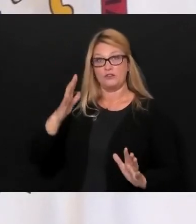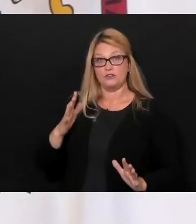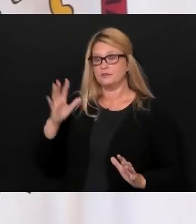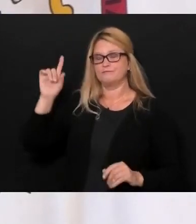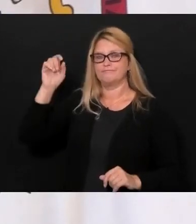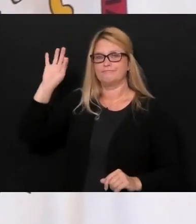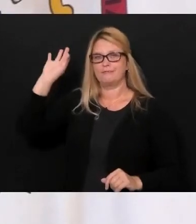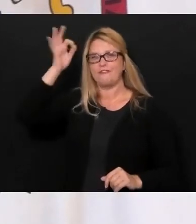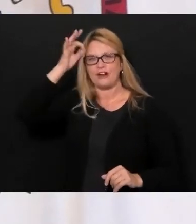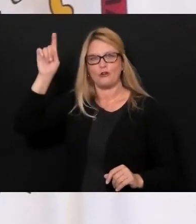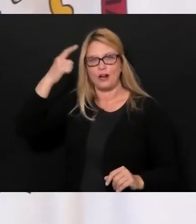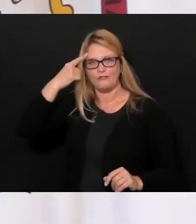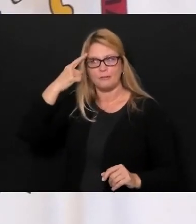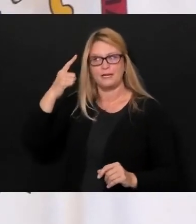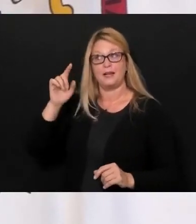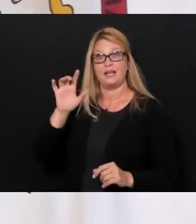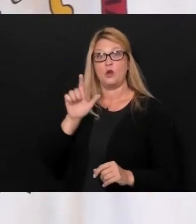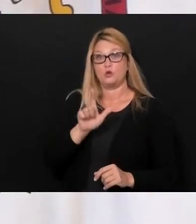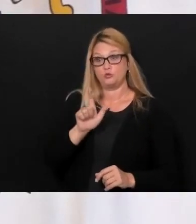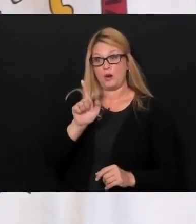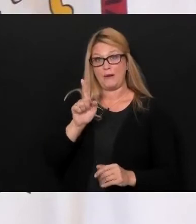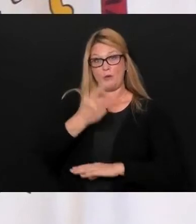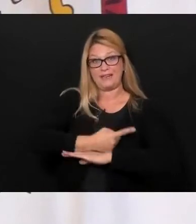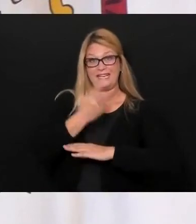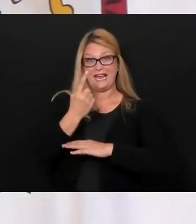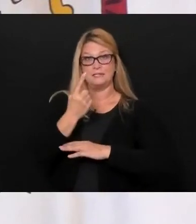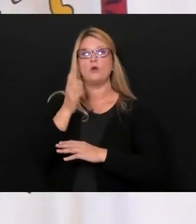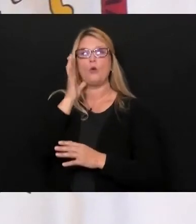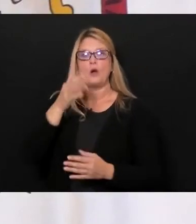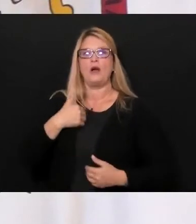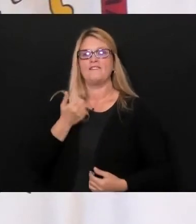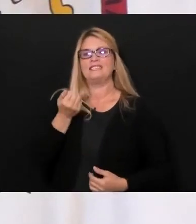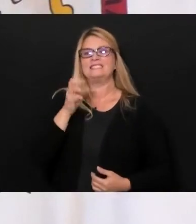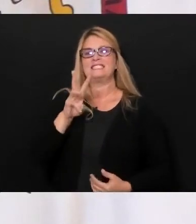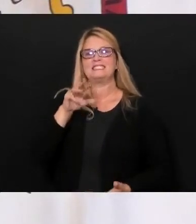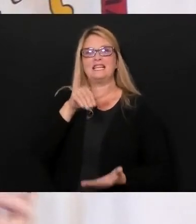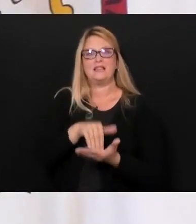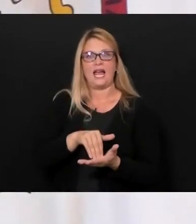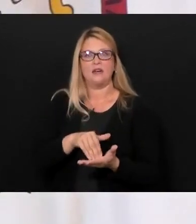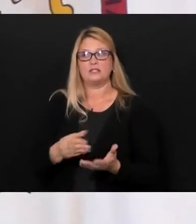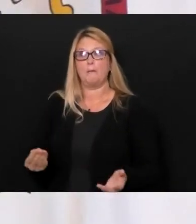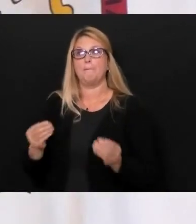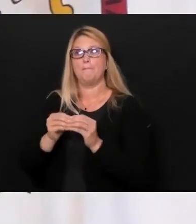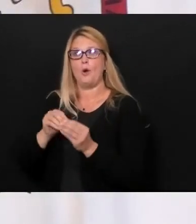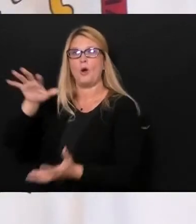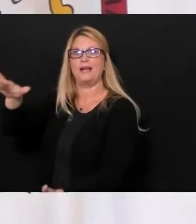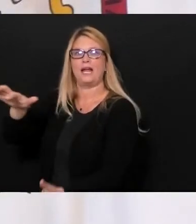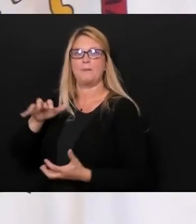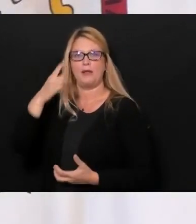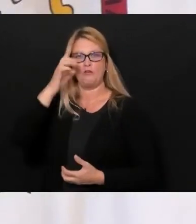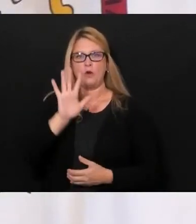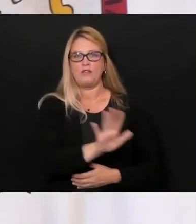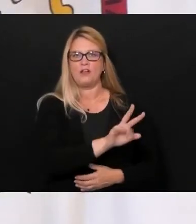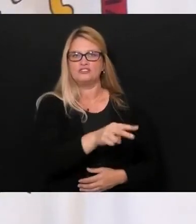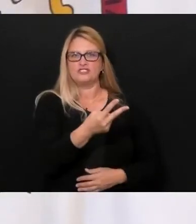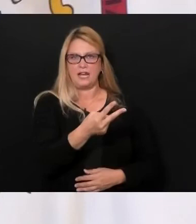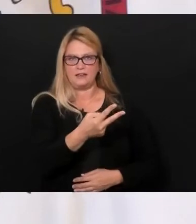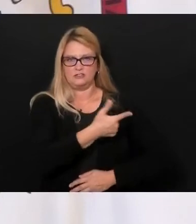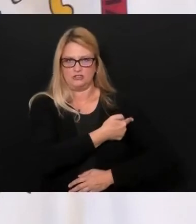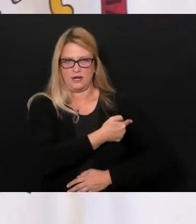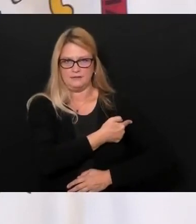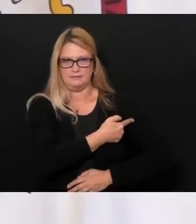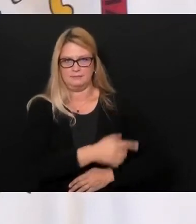21-day anniversary, there'll be 16,000 more come in that we'll be able to handle the 16,000 that we did the first go